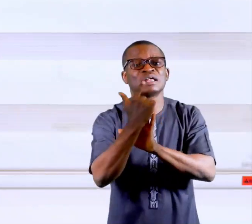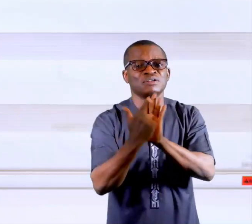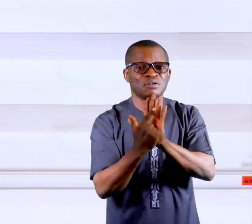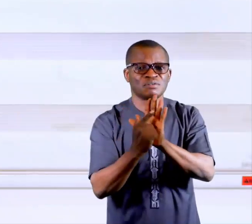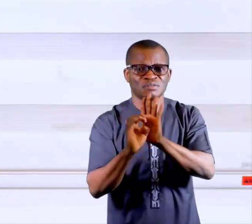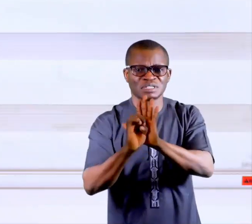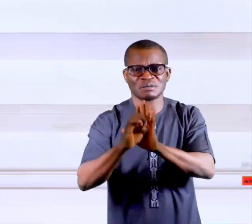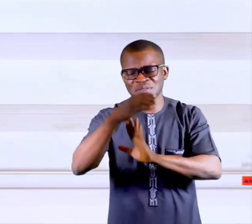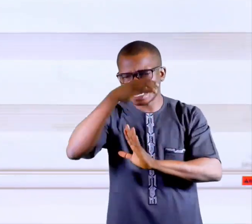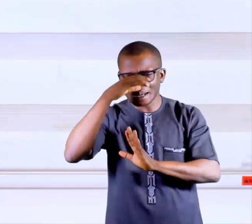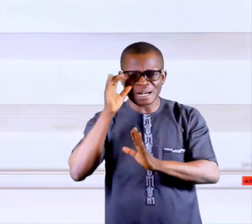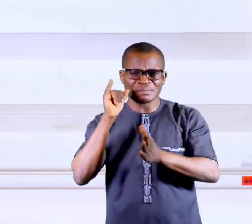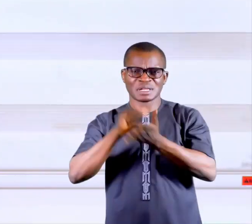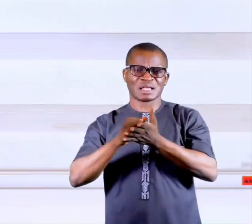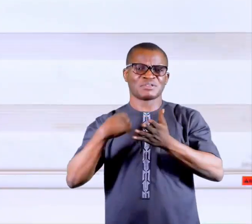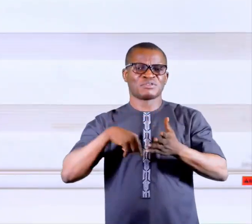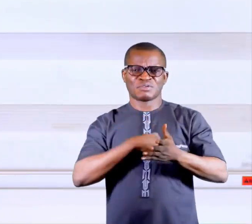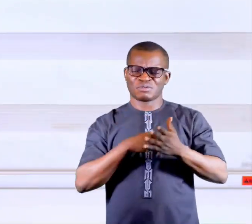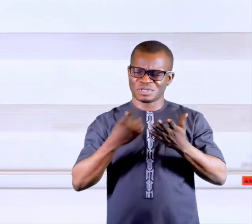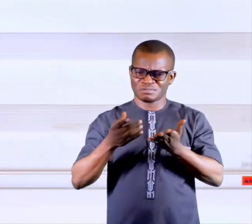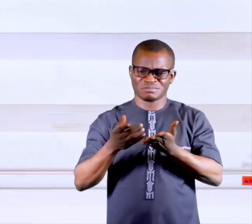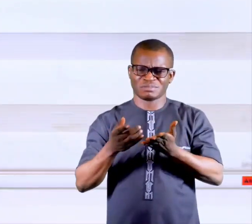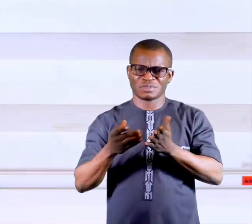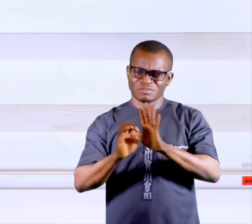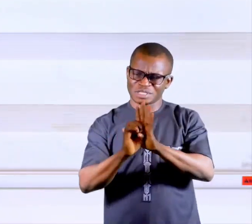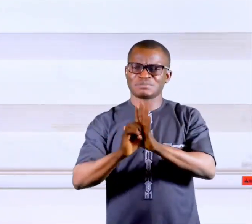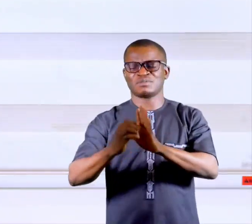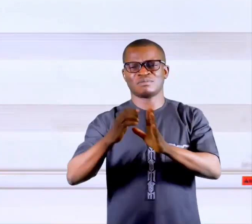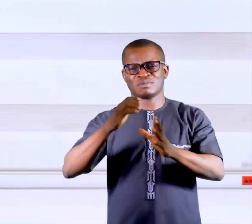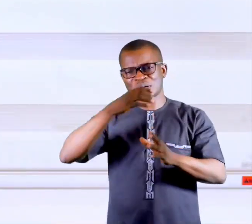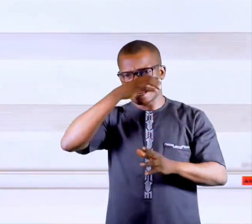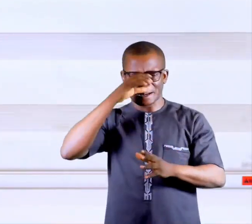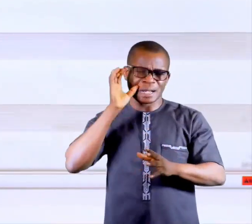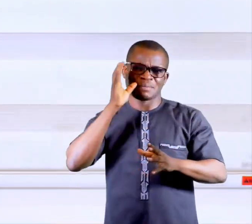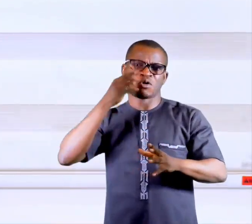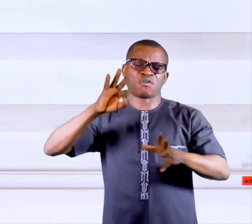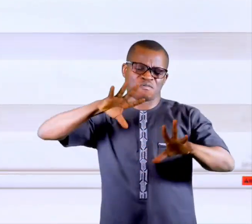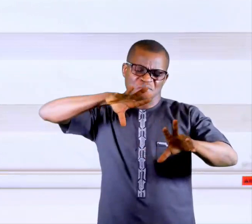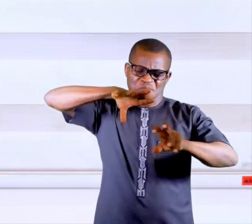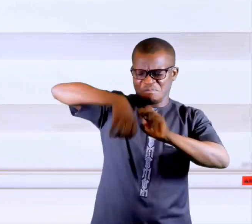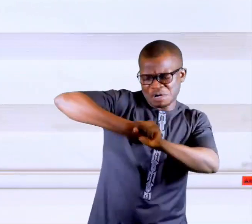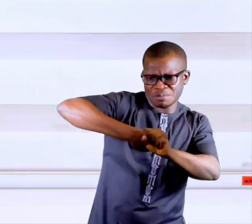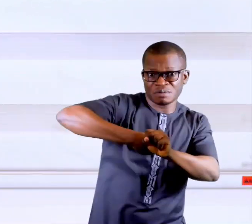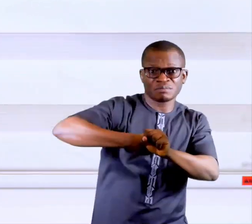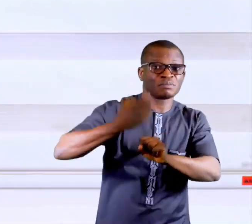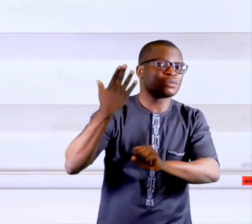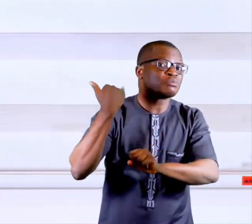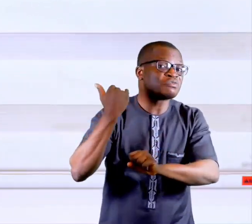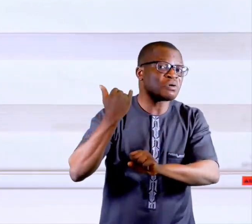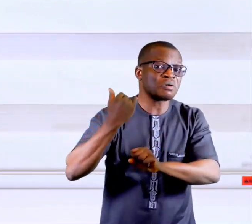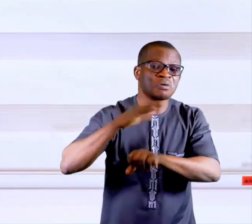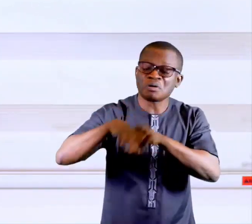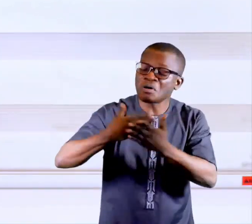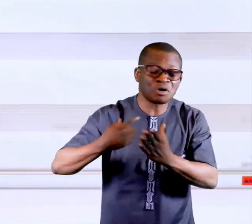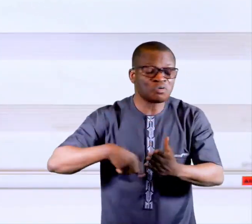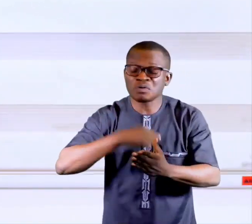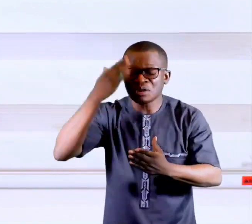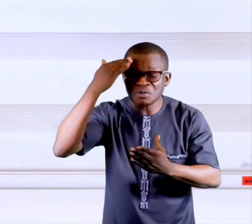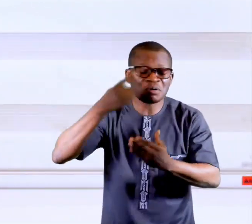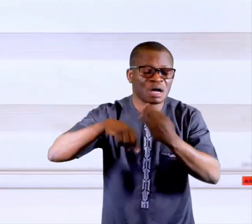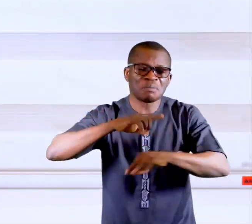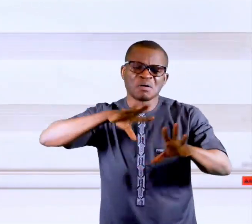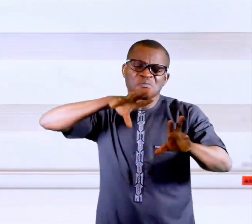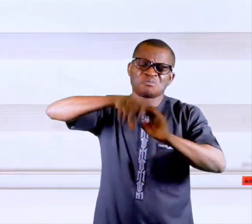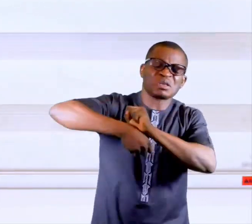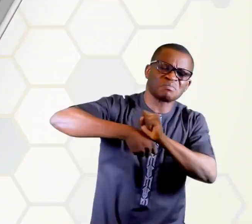the crimes were treated in a holistic way. For example, the crime of rape. Formerly, all we know about rape